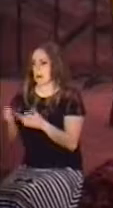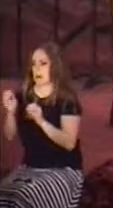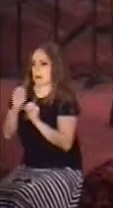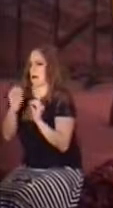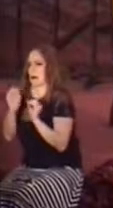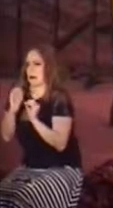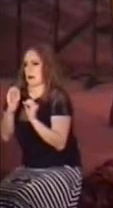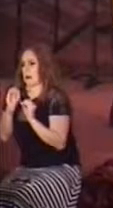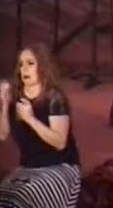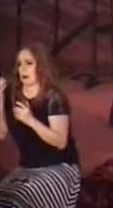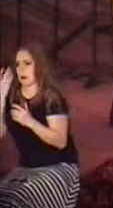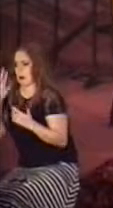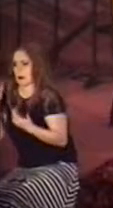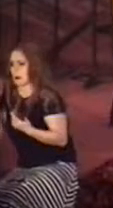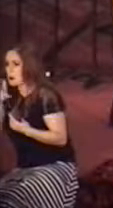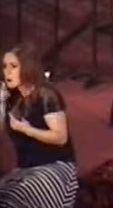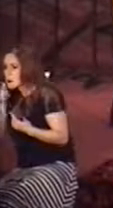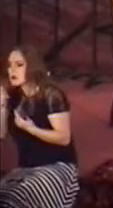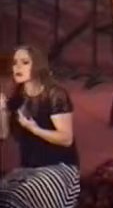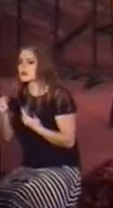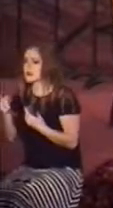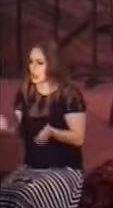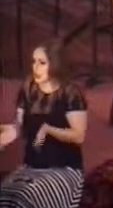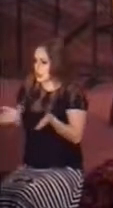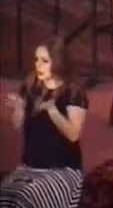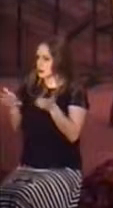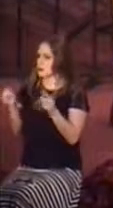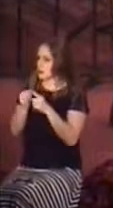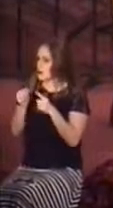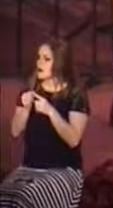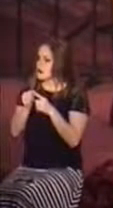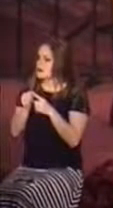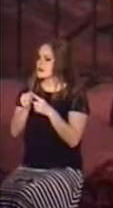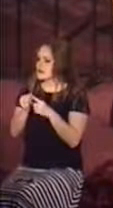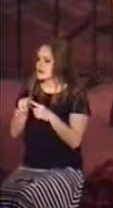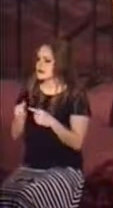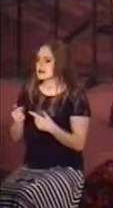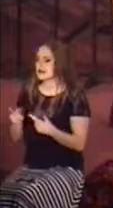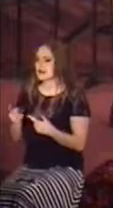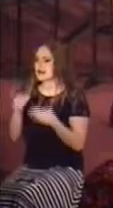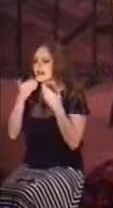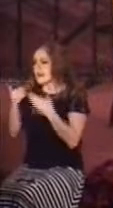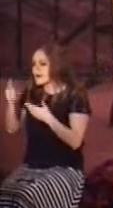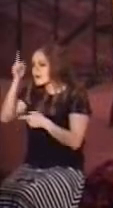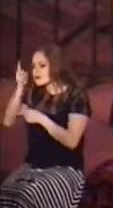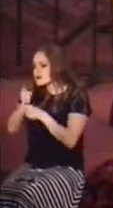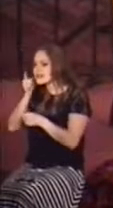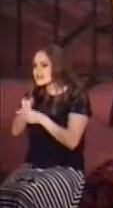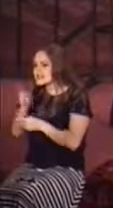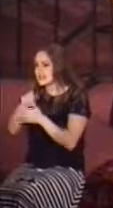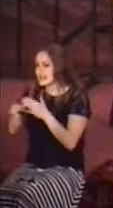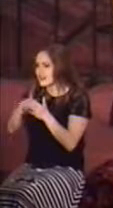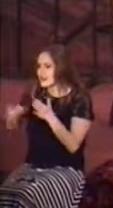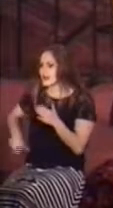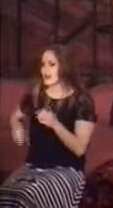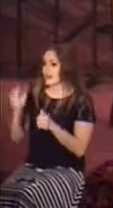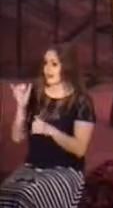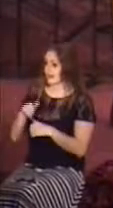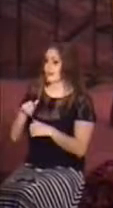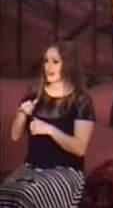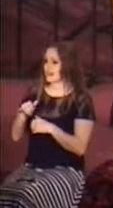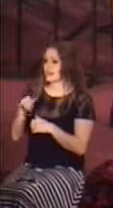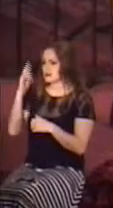really special words. Really built me up. I'm just so thankful for brothers and sisters in the Lord, because that's really what God gave us